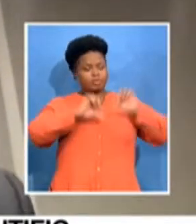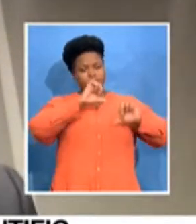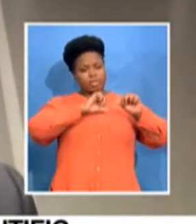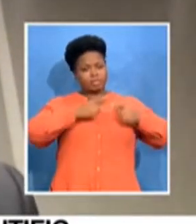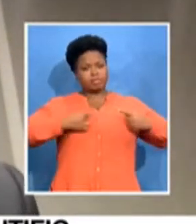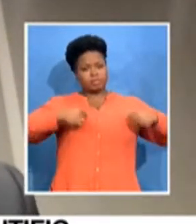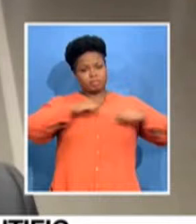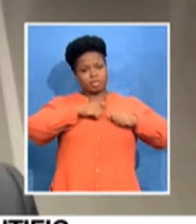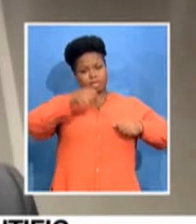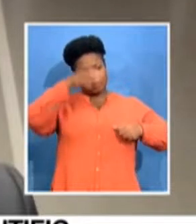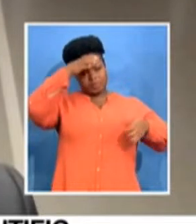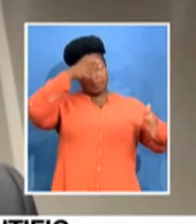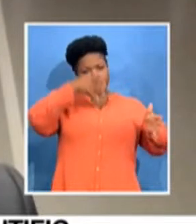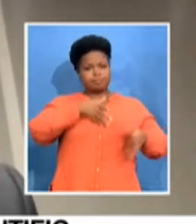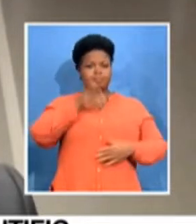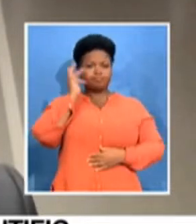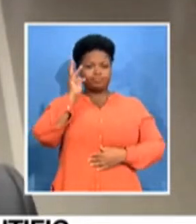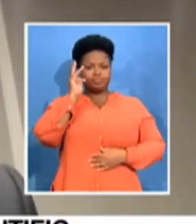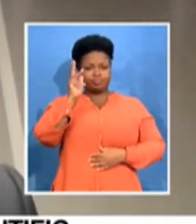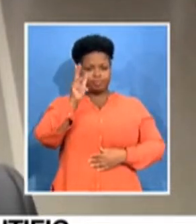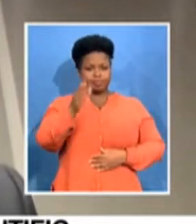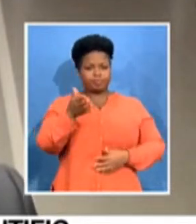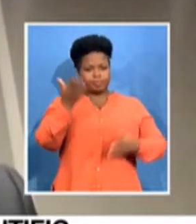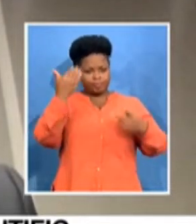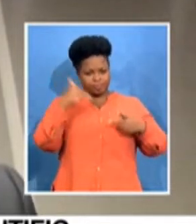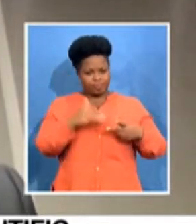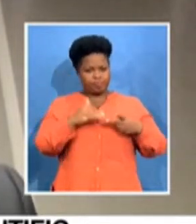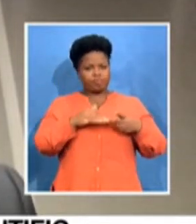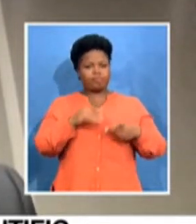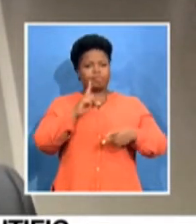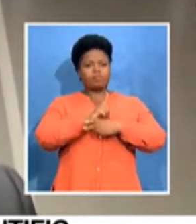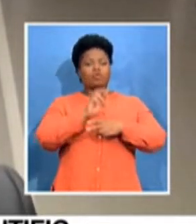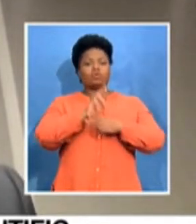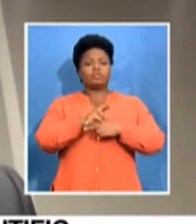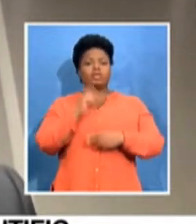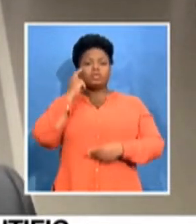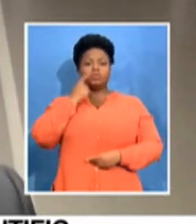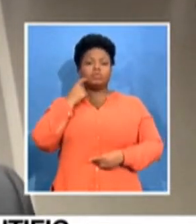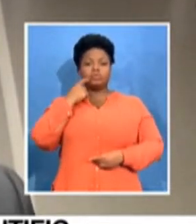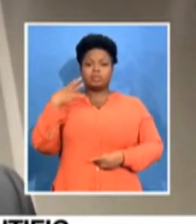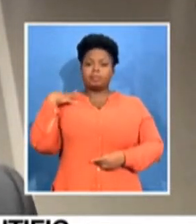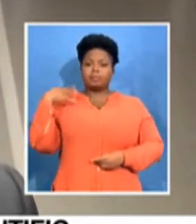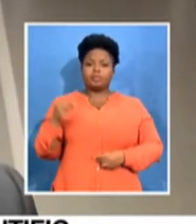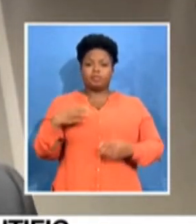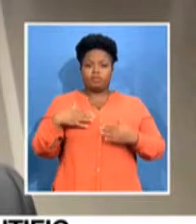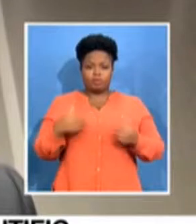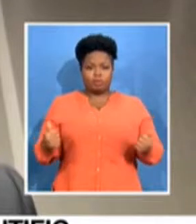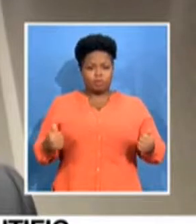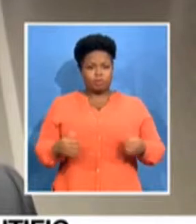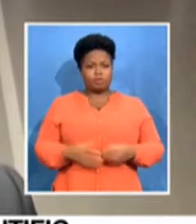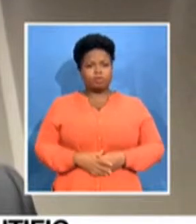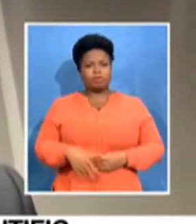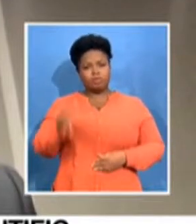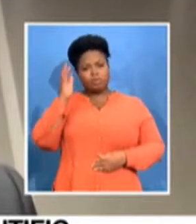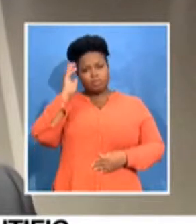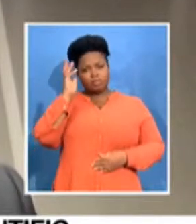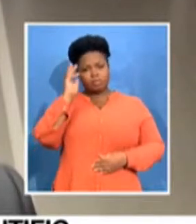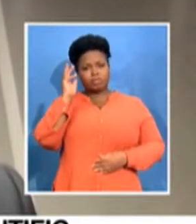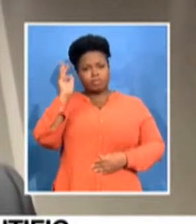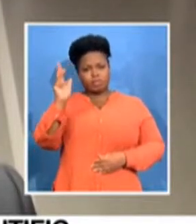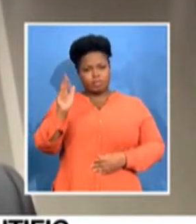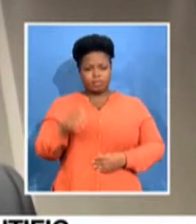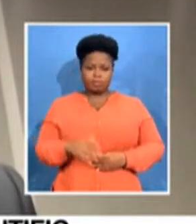presentation, Dr. Zwelini Mkhize, the Minister of Health, will address us as well. Then we'll take question and